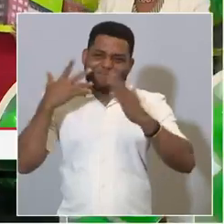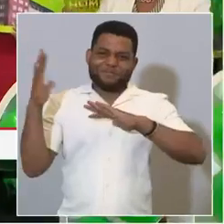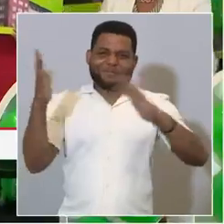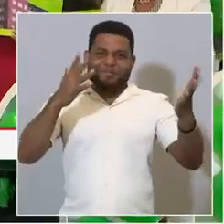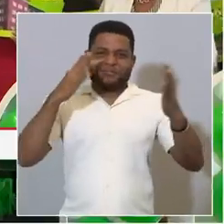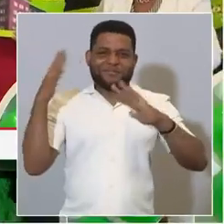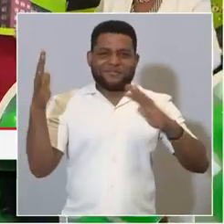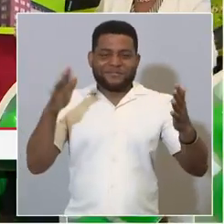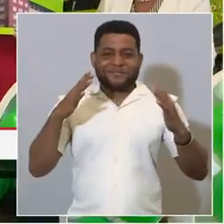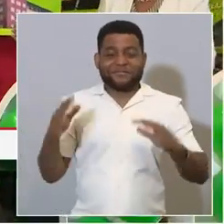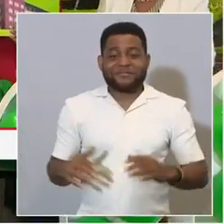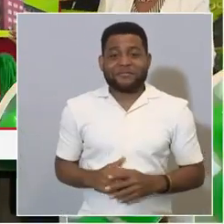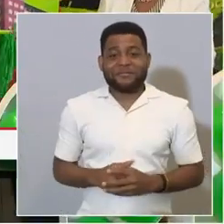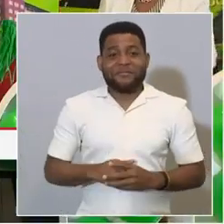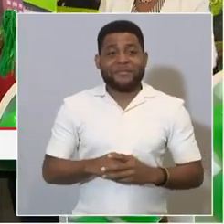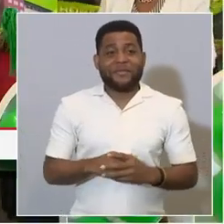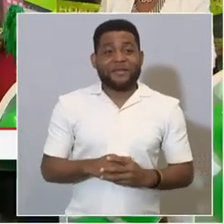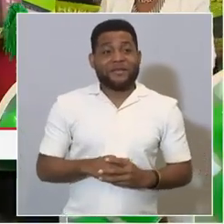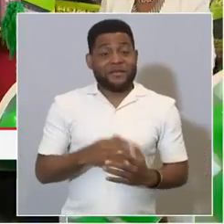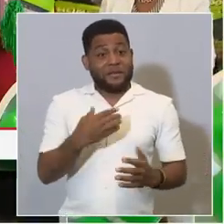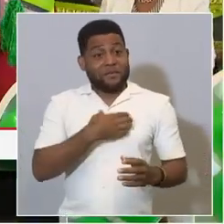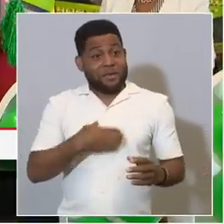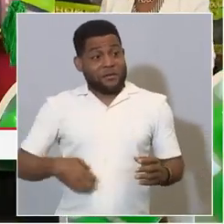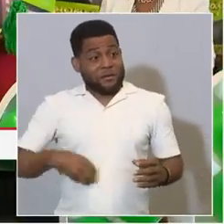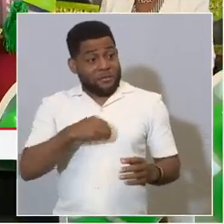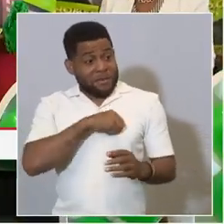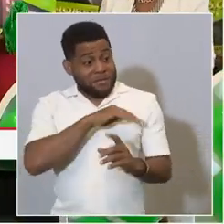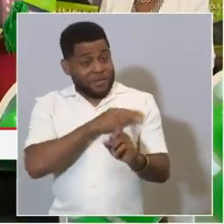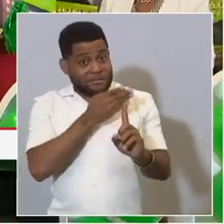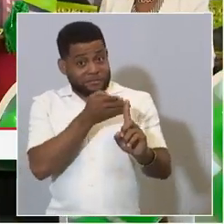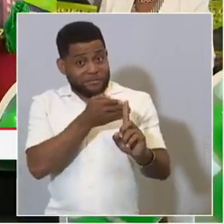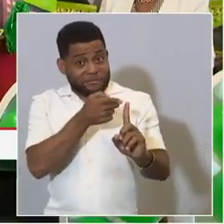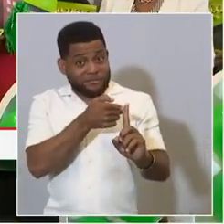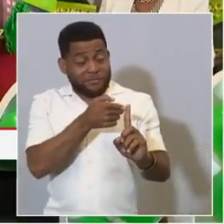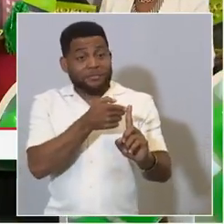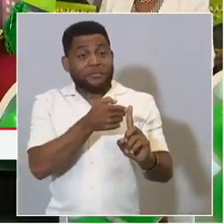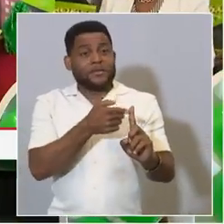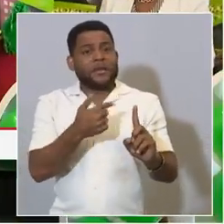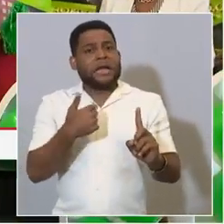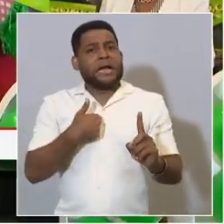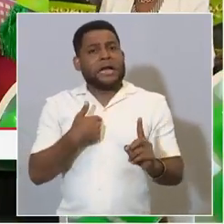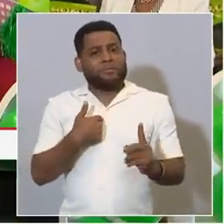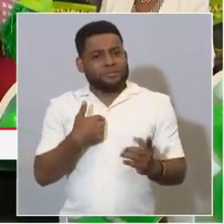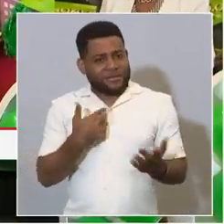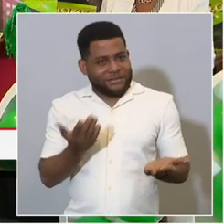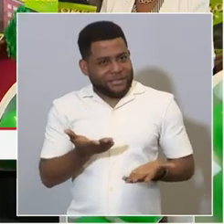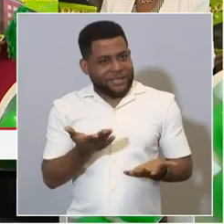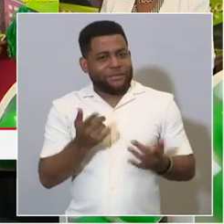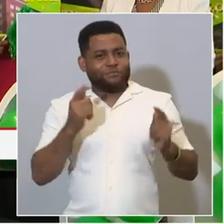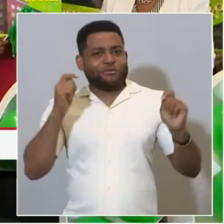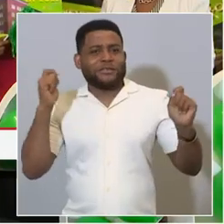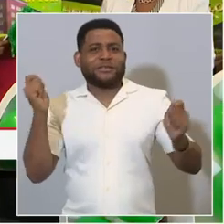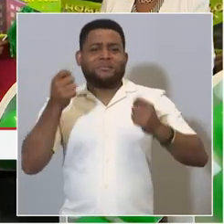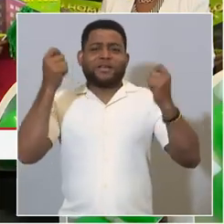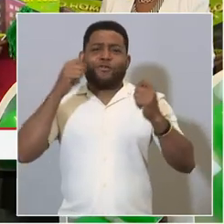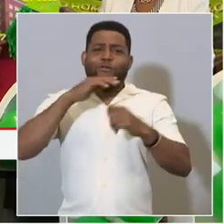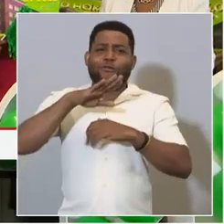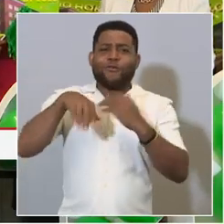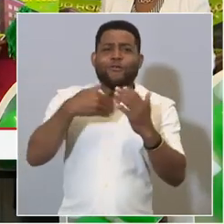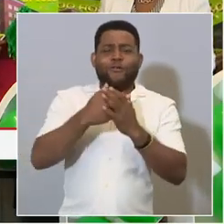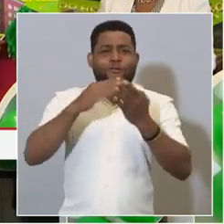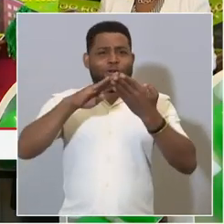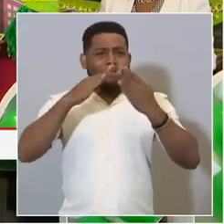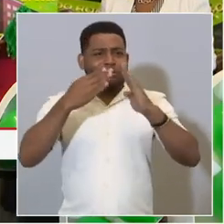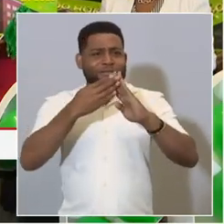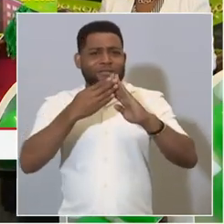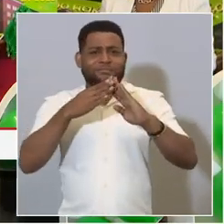Mayor Bowser, we're here today to celebrate the countless communities like the Flats that have been built and